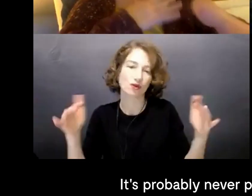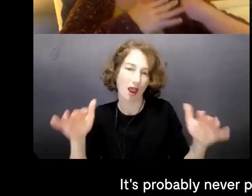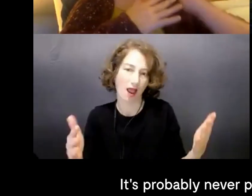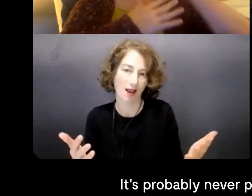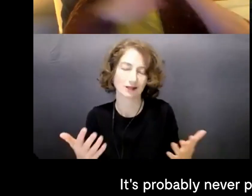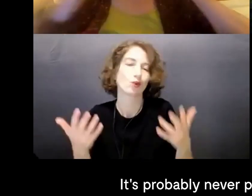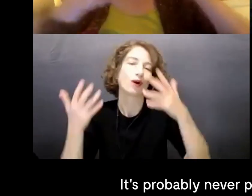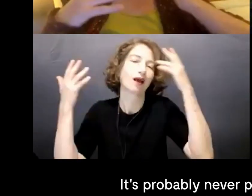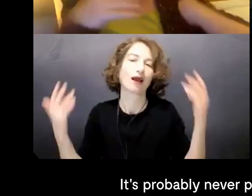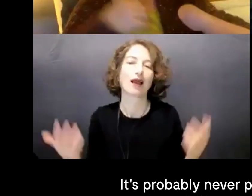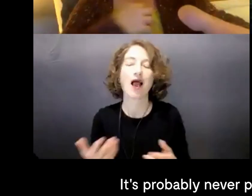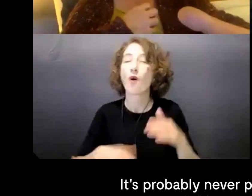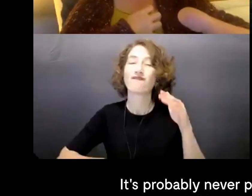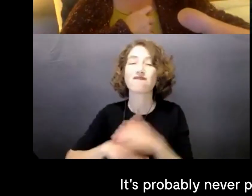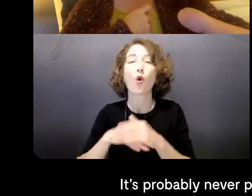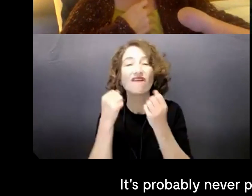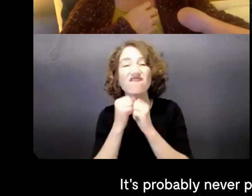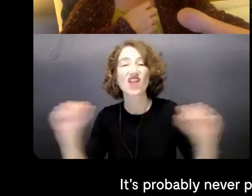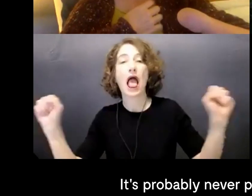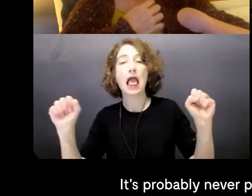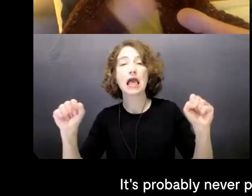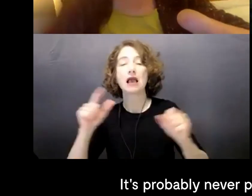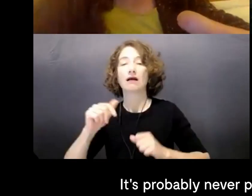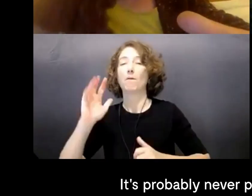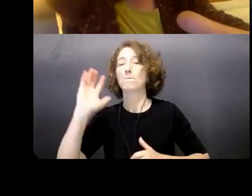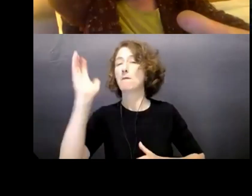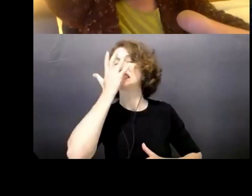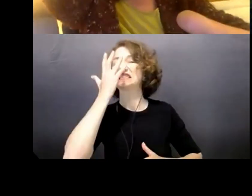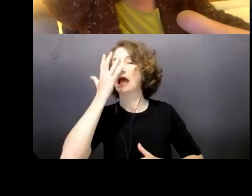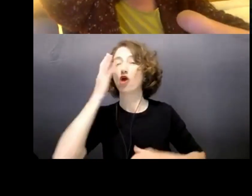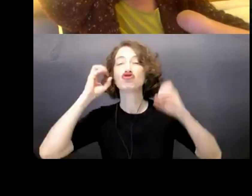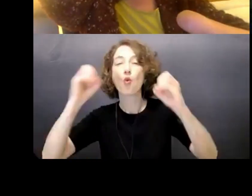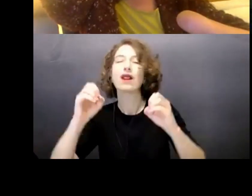be totally free of this sense of performing, but